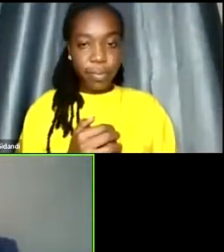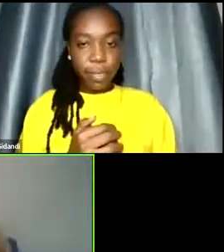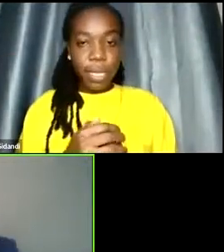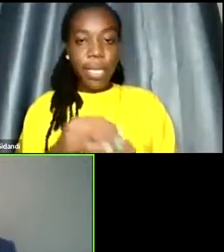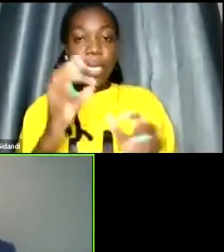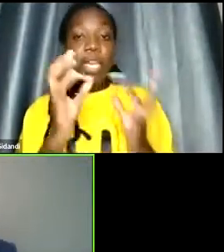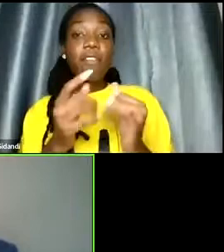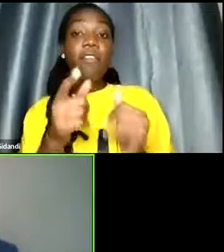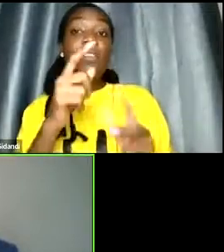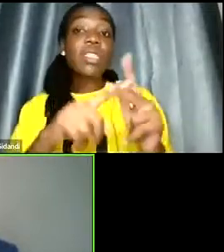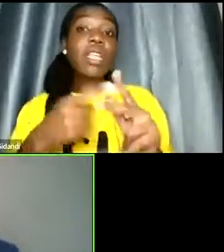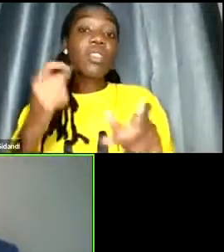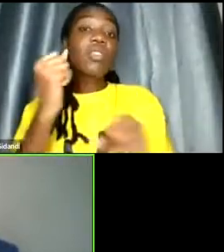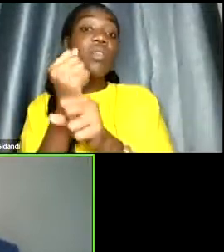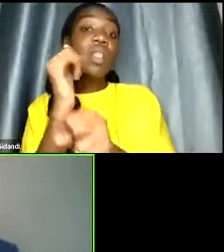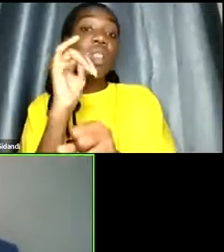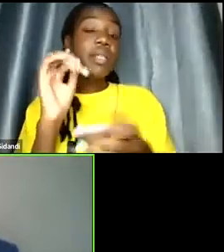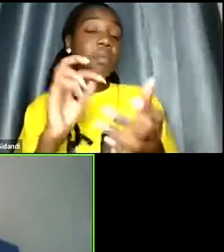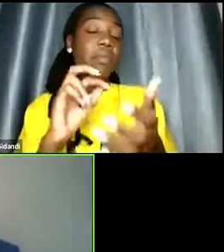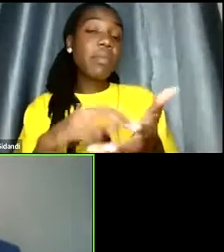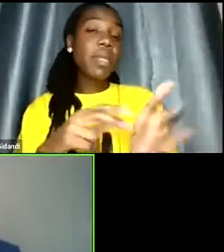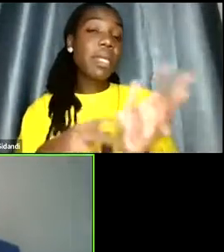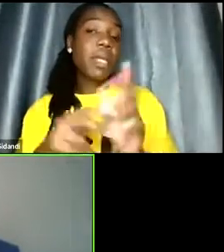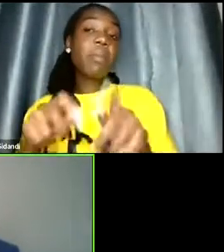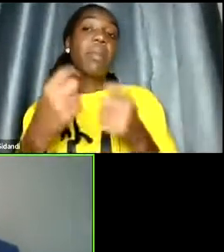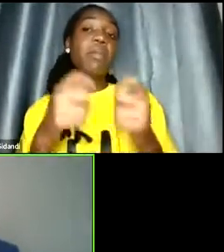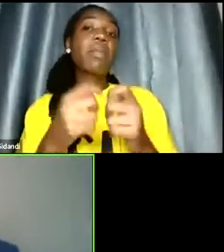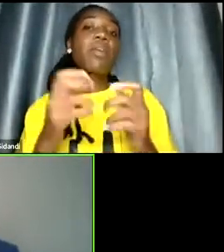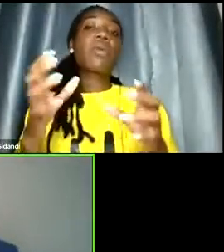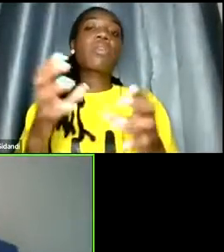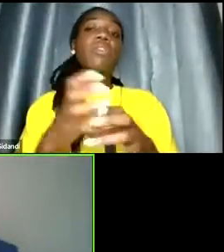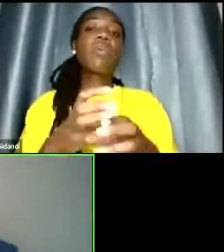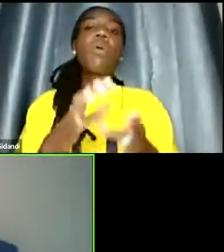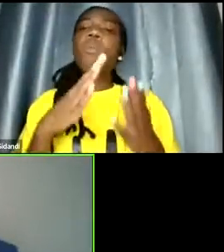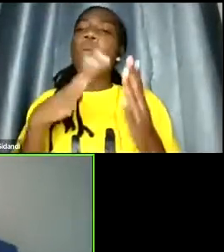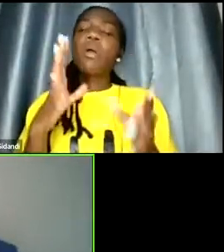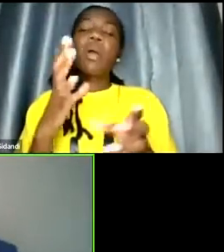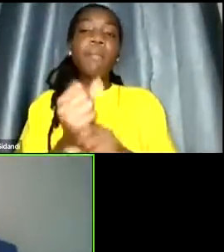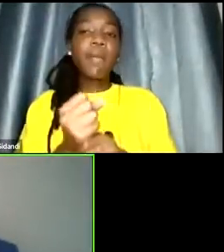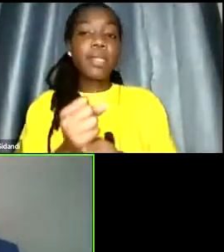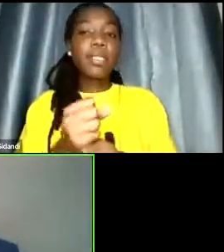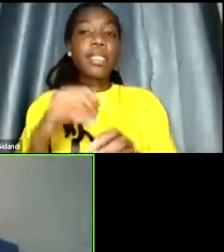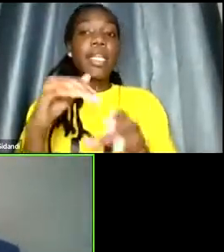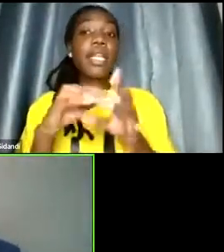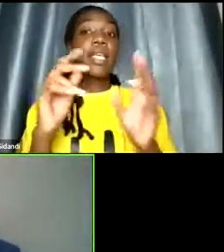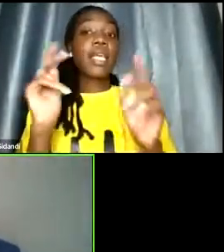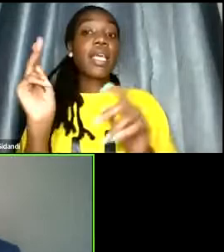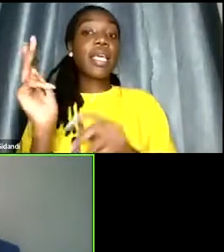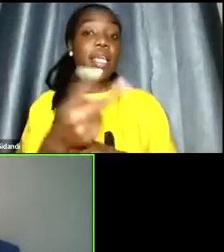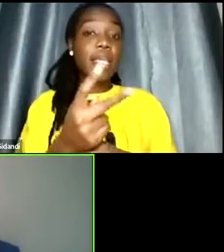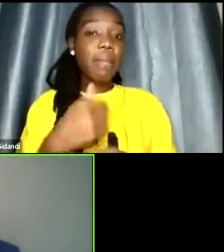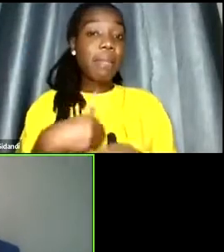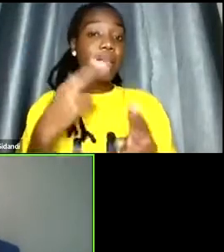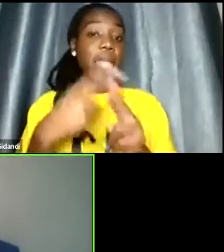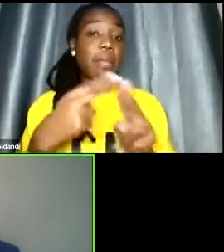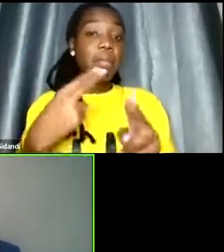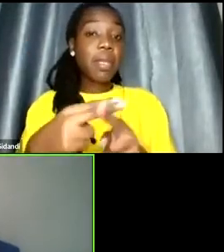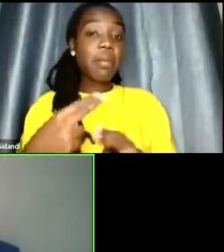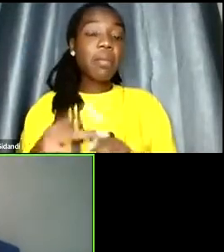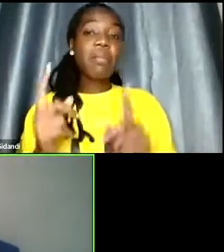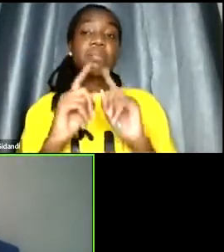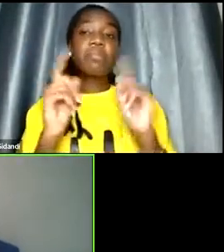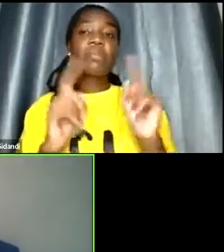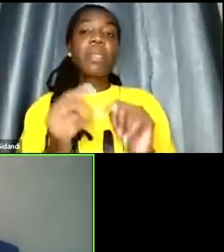this, you will destroy your organization. We've seen lots of companies in Kenya, I will not mention names, we used to see